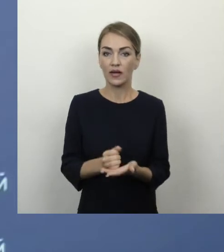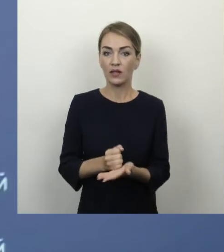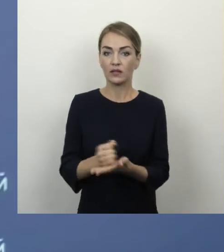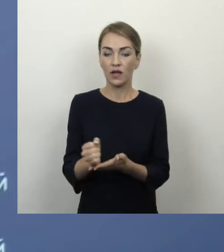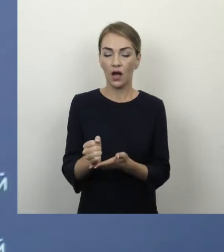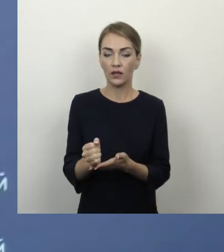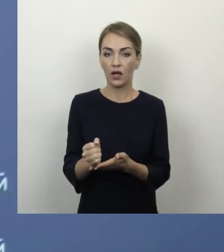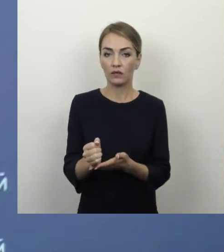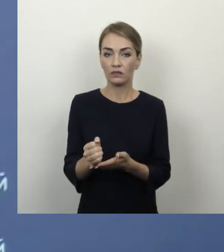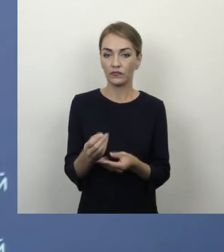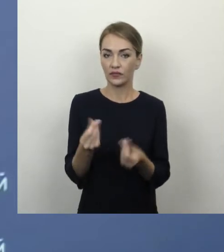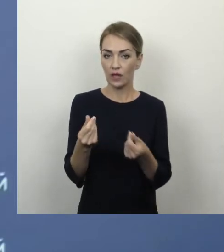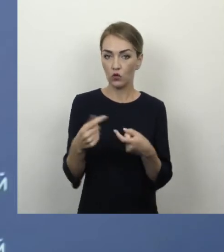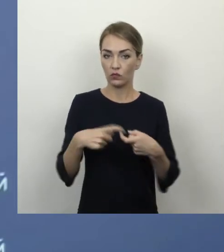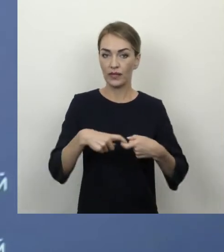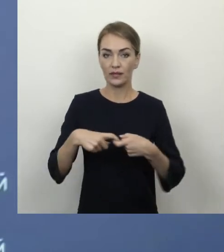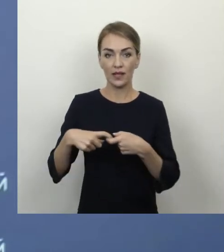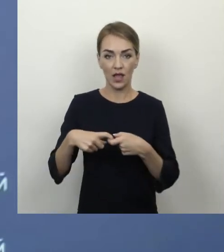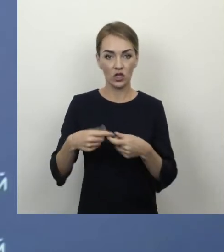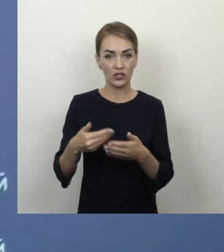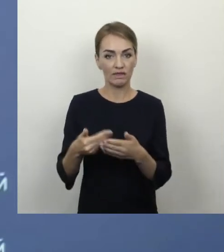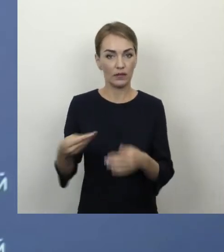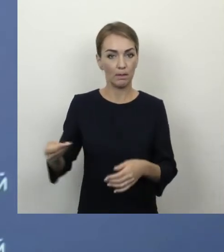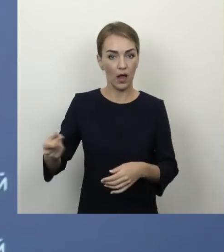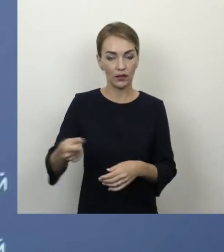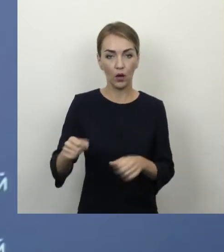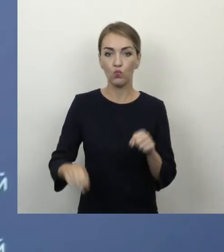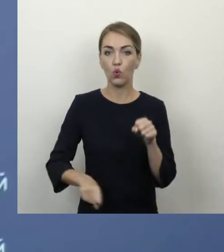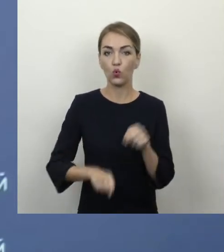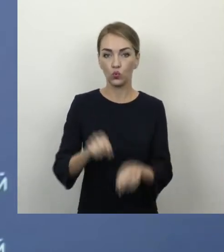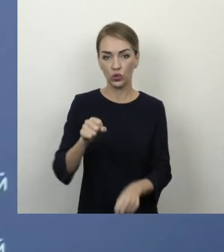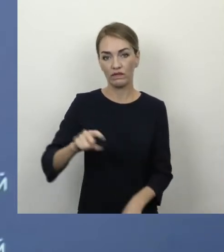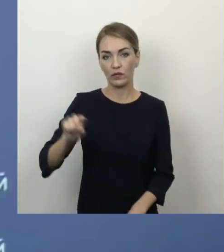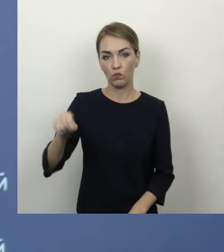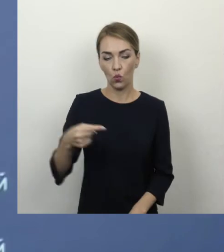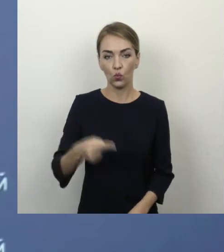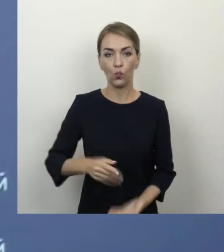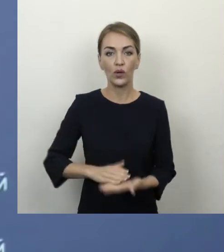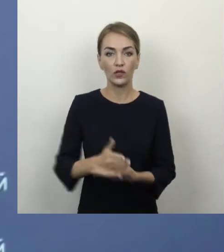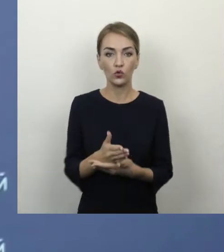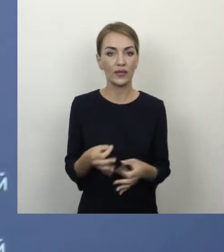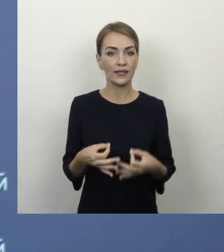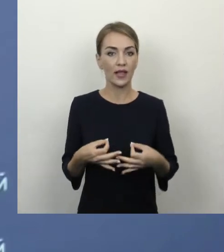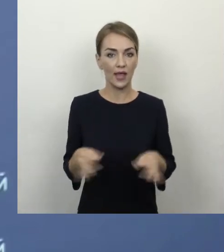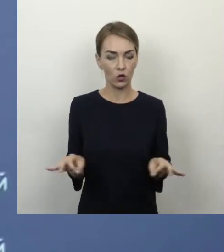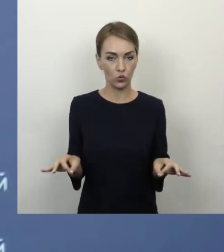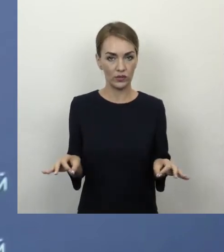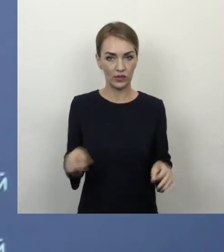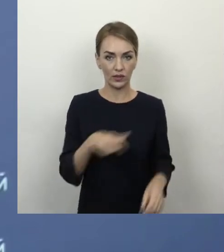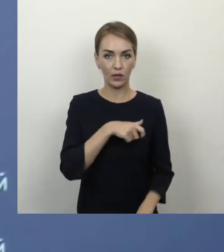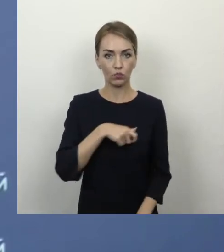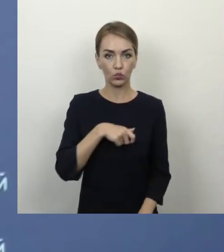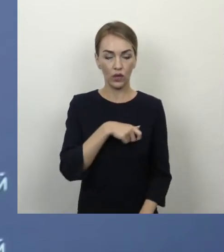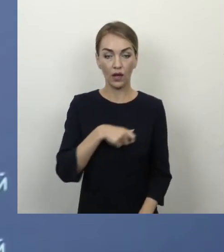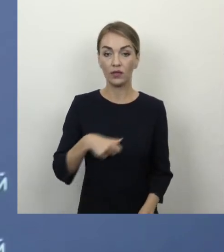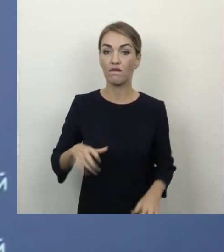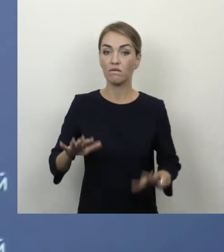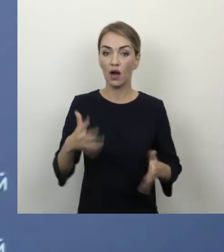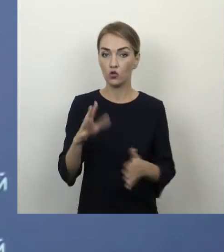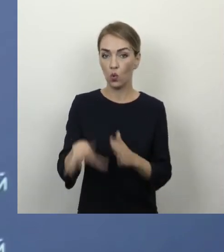else but not the candidate, this candidate becomes financially dependent on the actual payer,